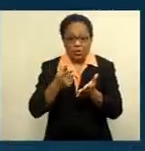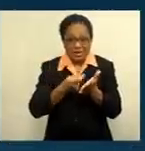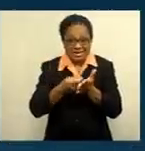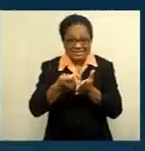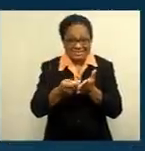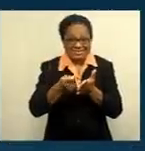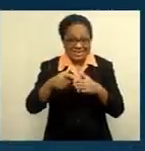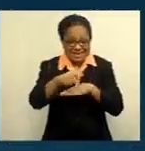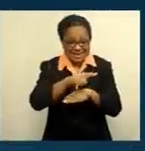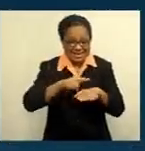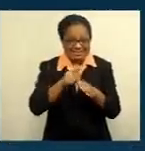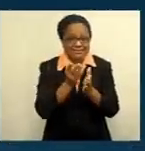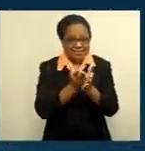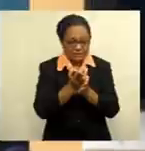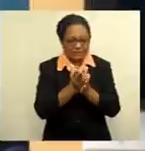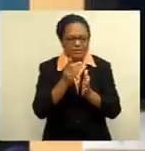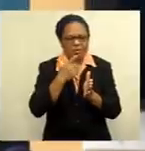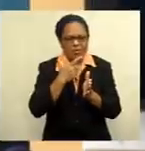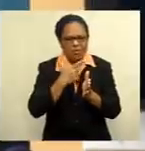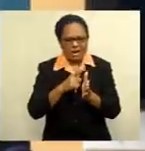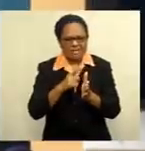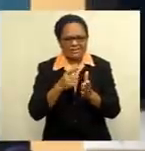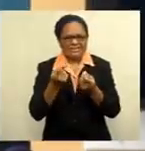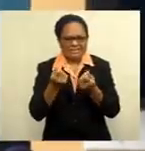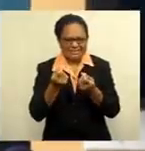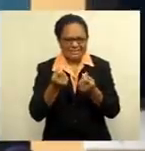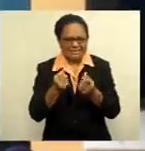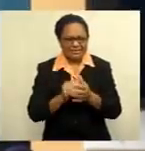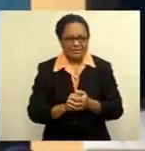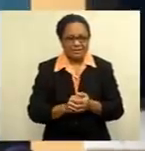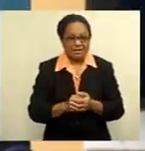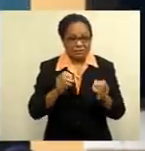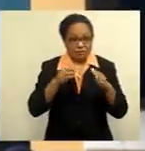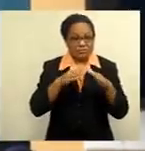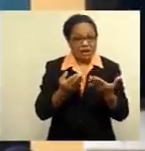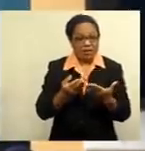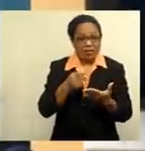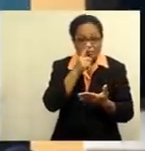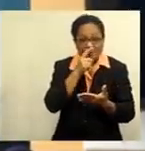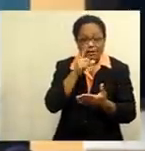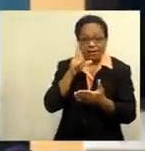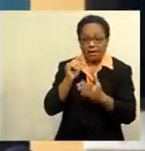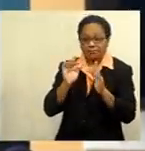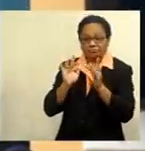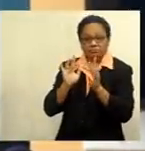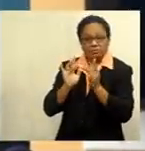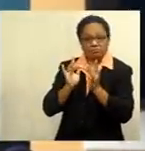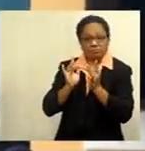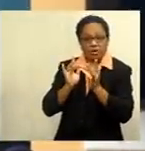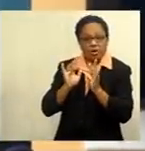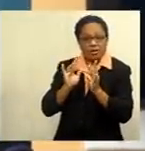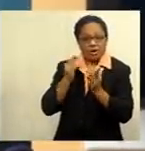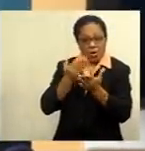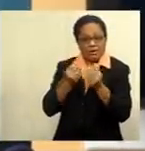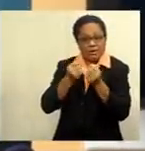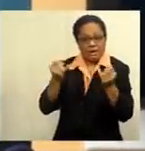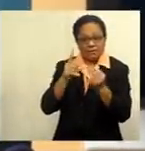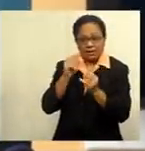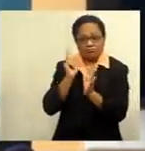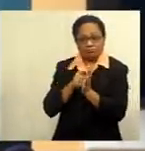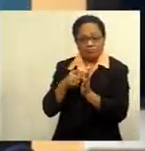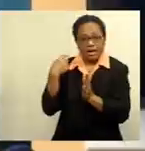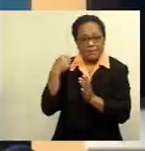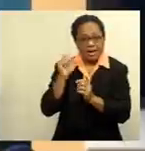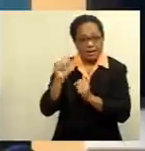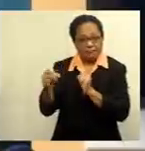able to view their latest 8 financial transactions online. This enhances better monitoring of the transaction